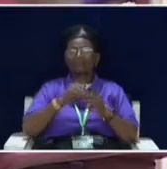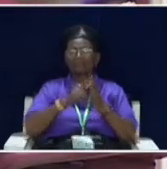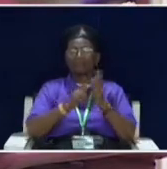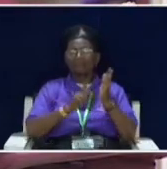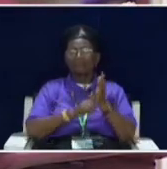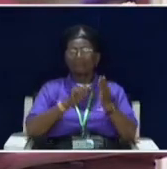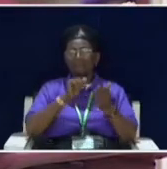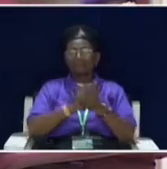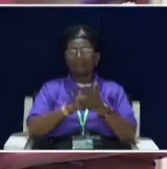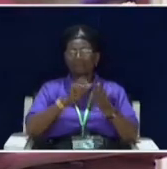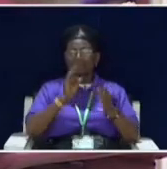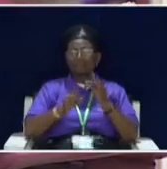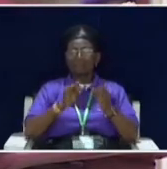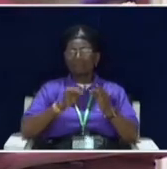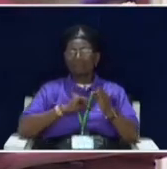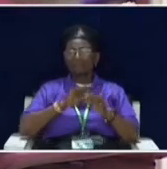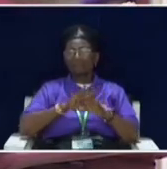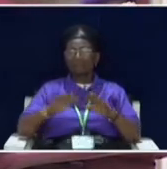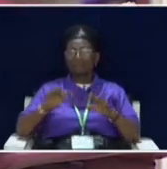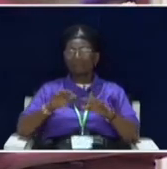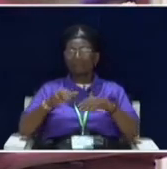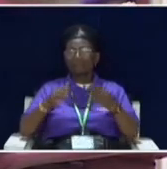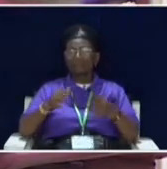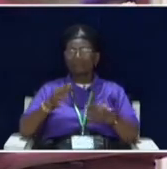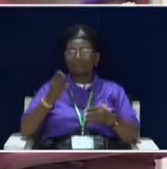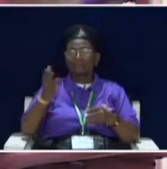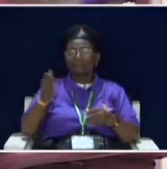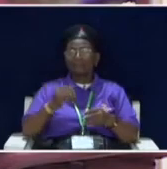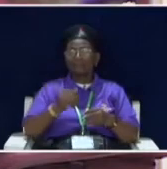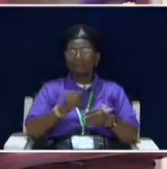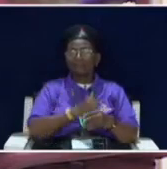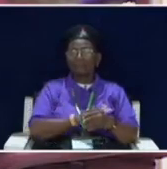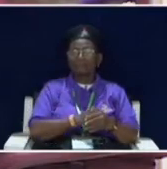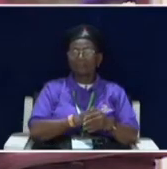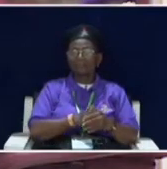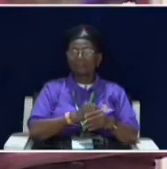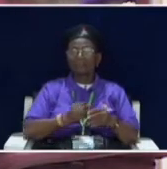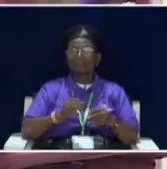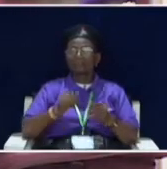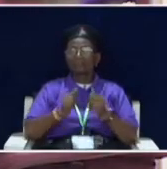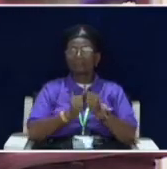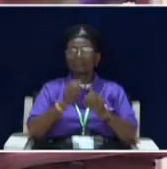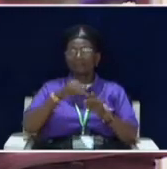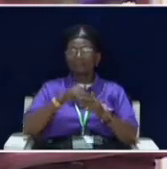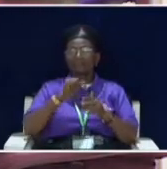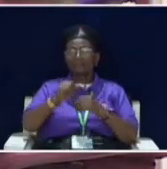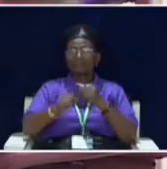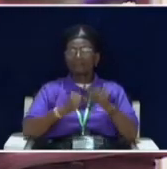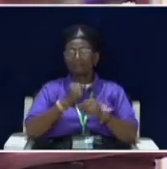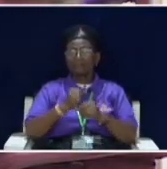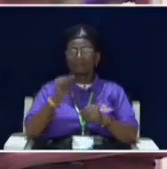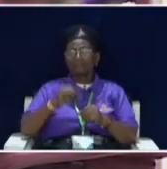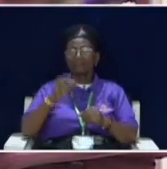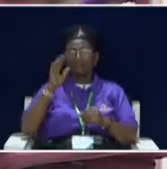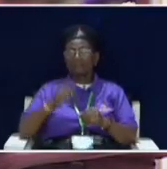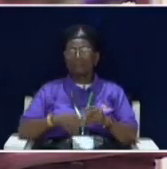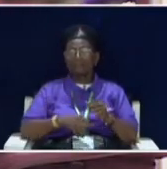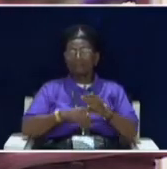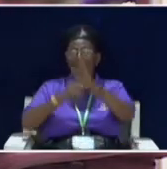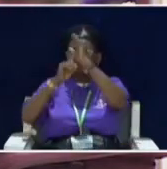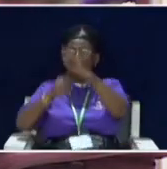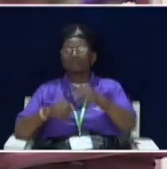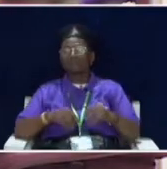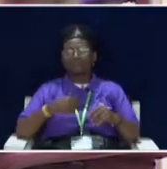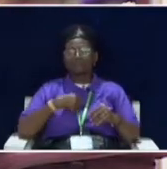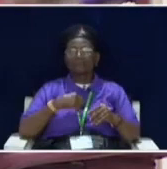their son a child within a year, they will kick me out of the house. Wípé tí ìbá fún ọmọ àwọn lọ́mọ láàrin